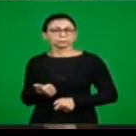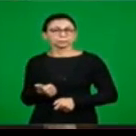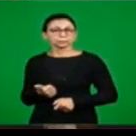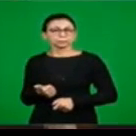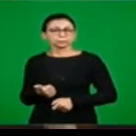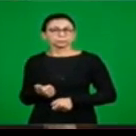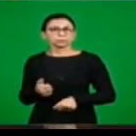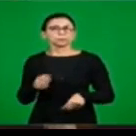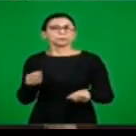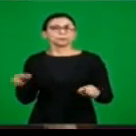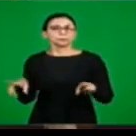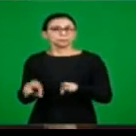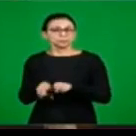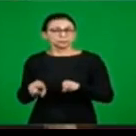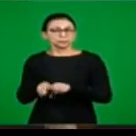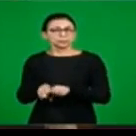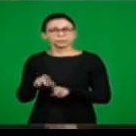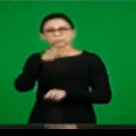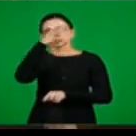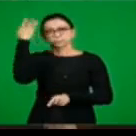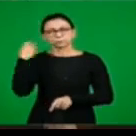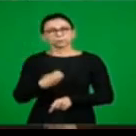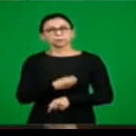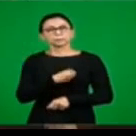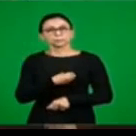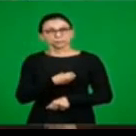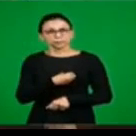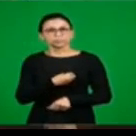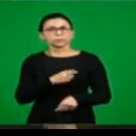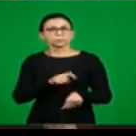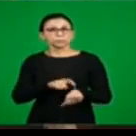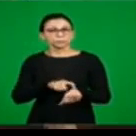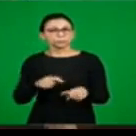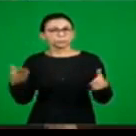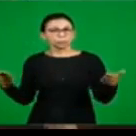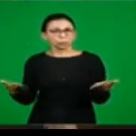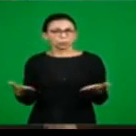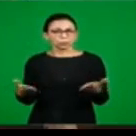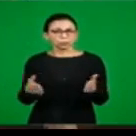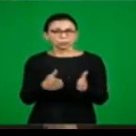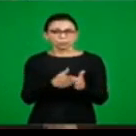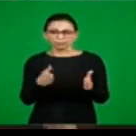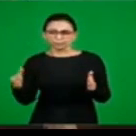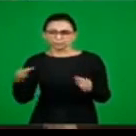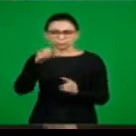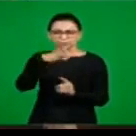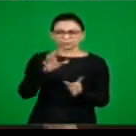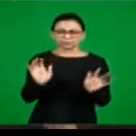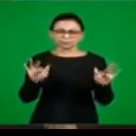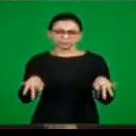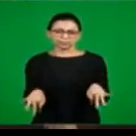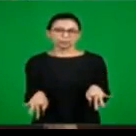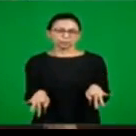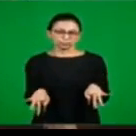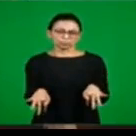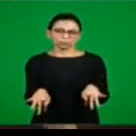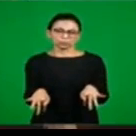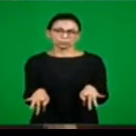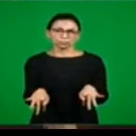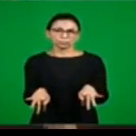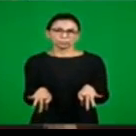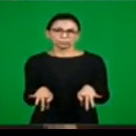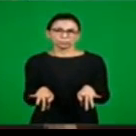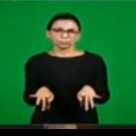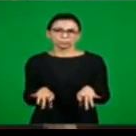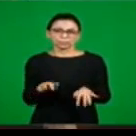who are living the last instants, are not those who have already known the grace. The period of grace is over. Not